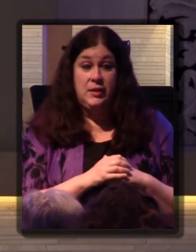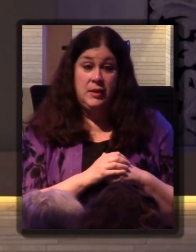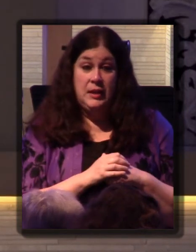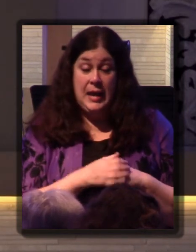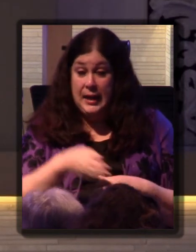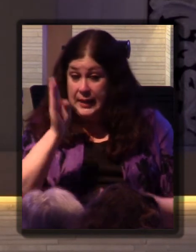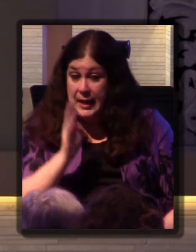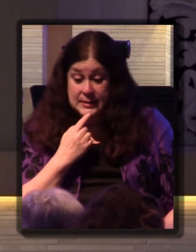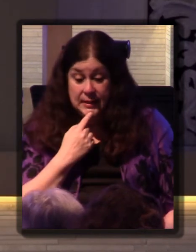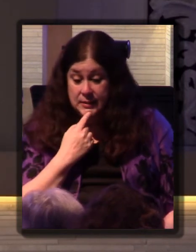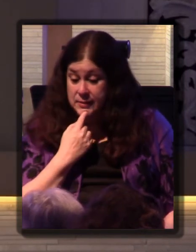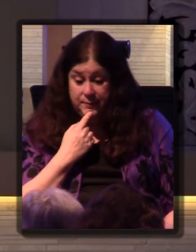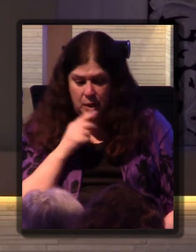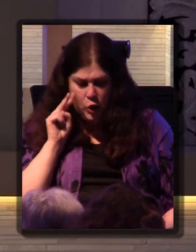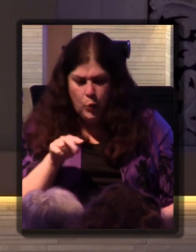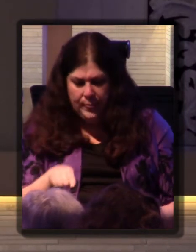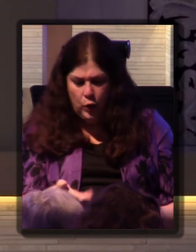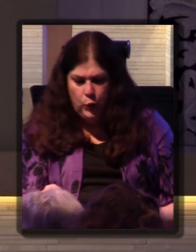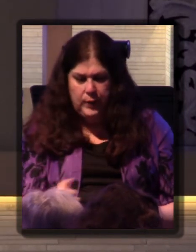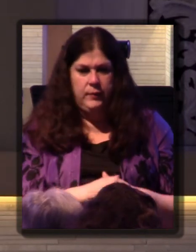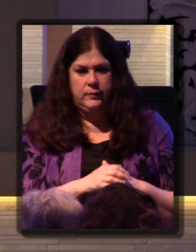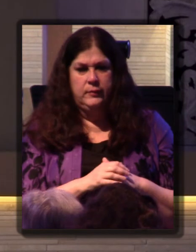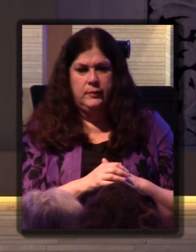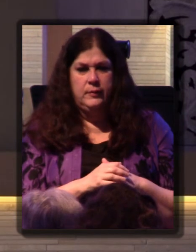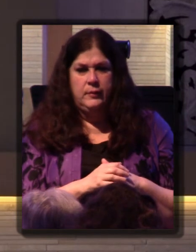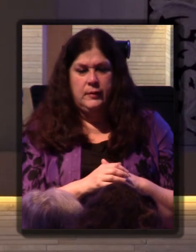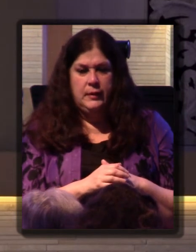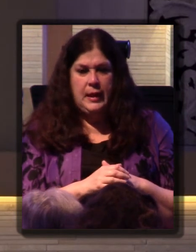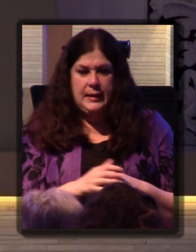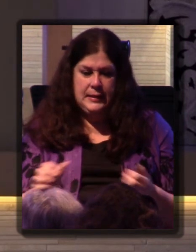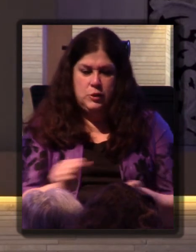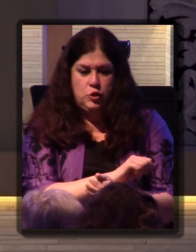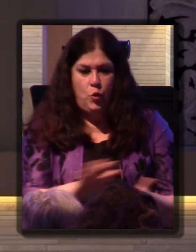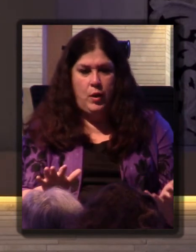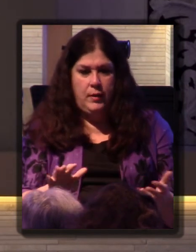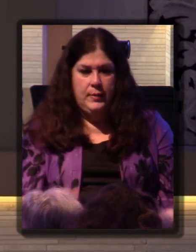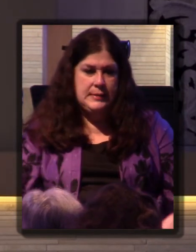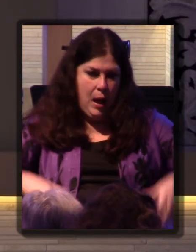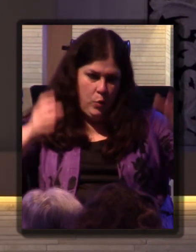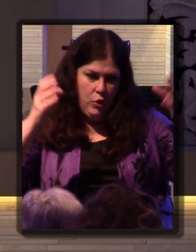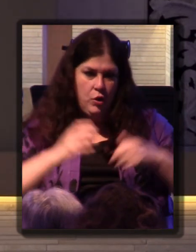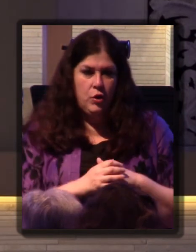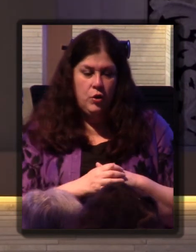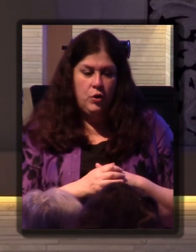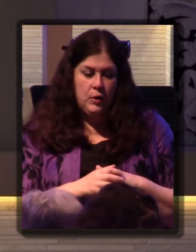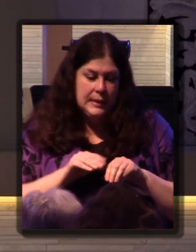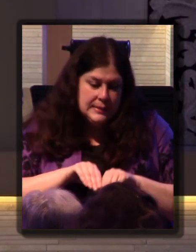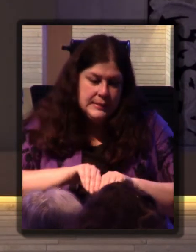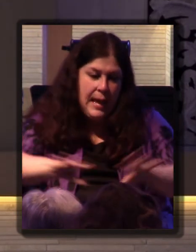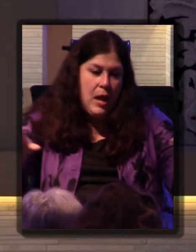for ourselves. And God says, look what they're doing. And he destroys the